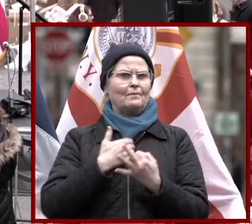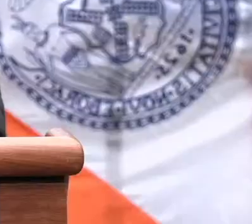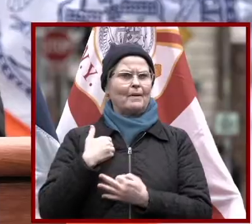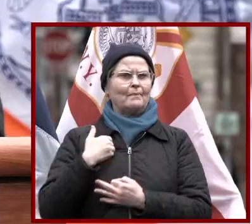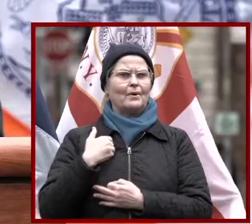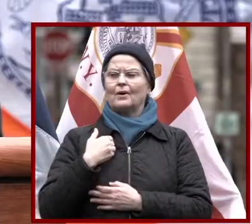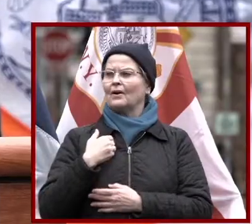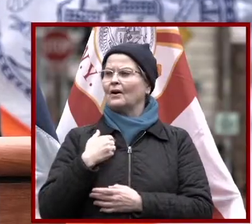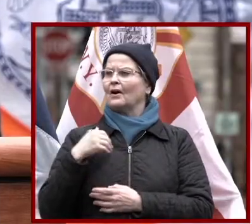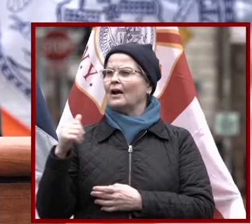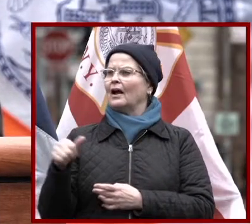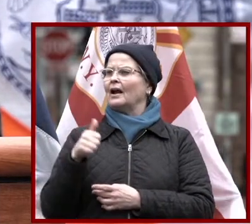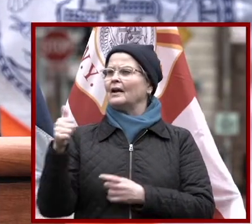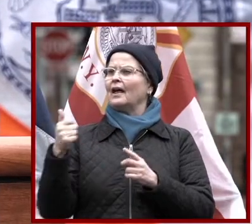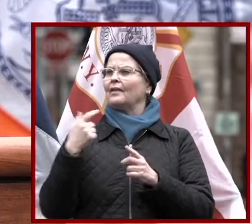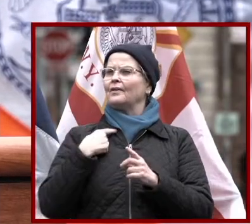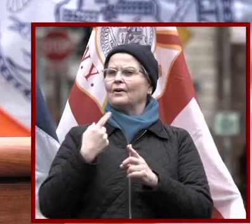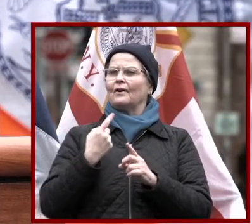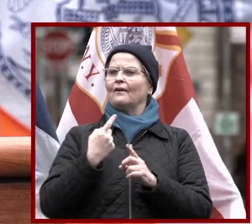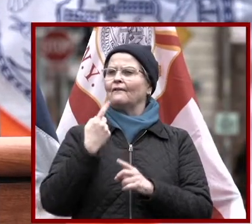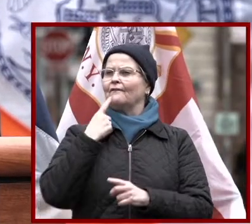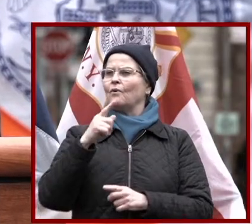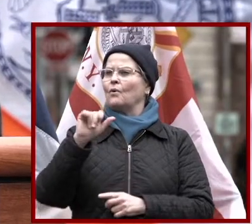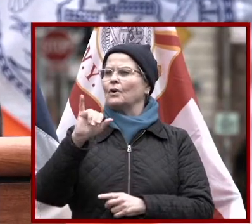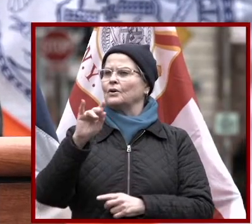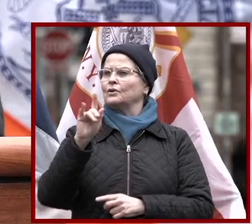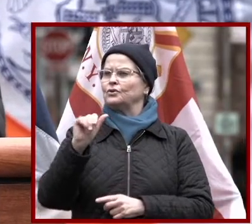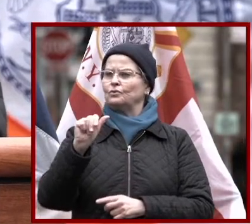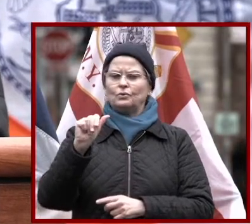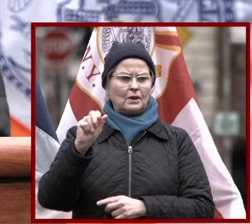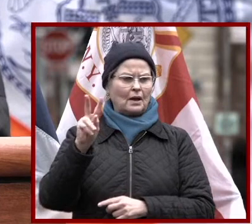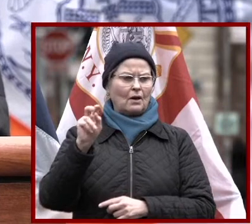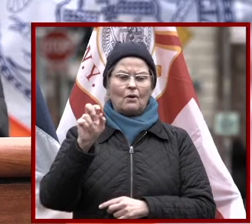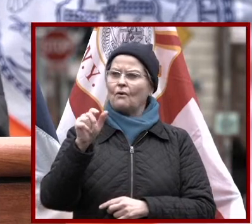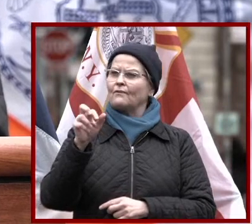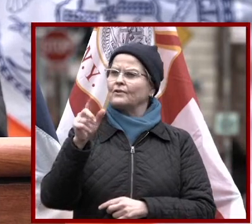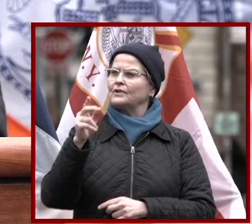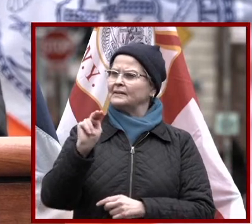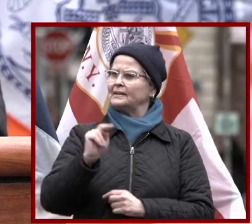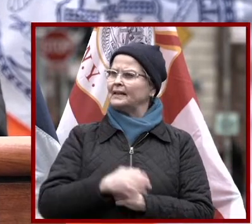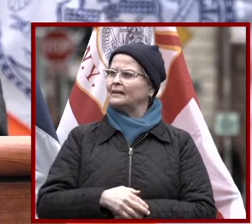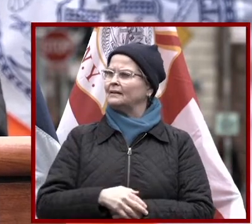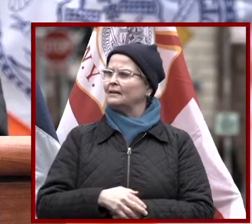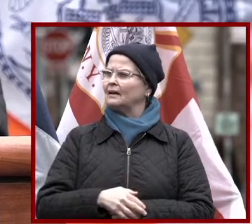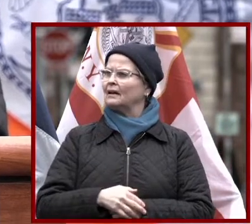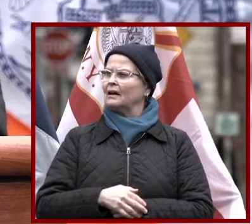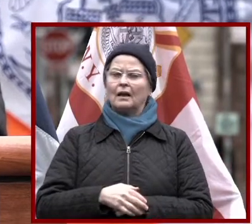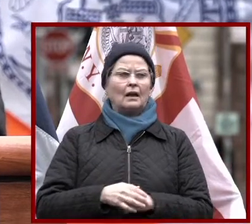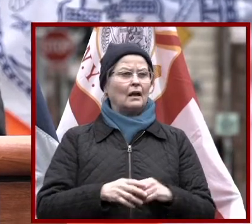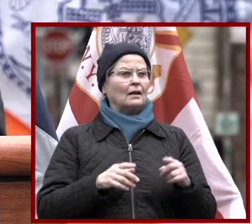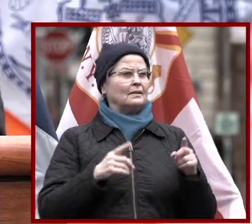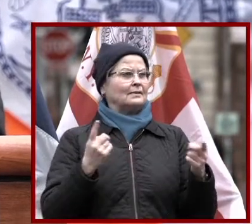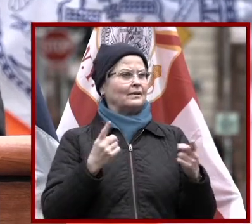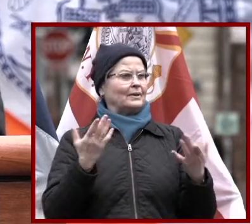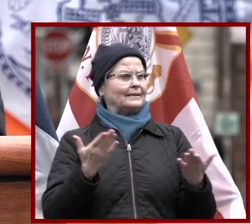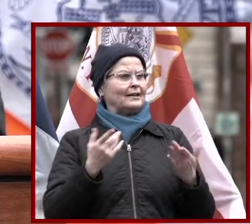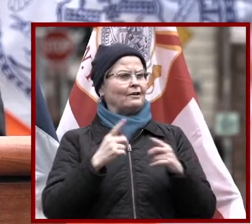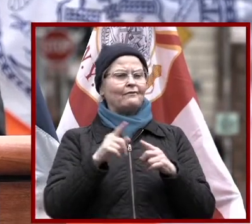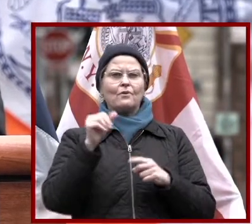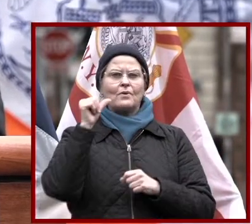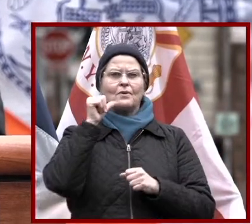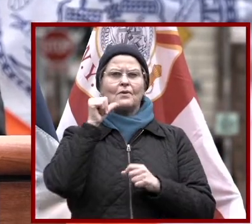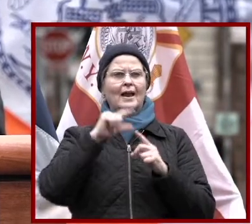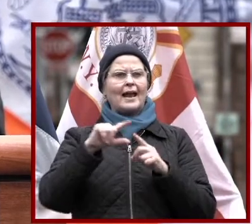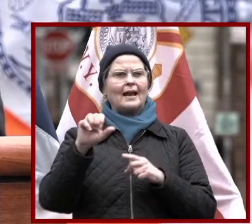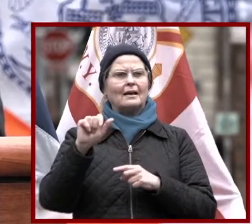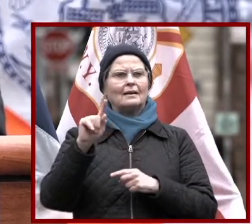Nekamaya Aaron Oberstein for Julia Oberstein. Lou Miano for his aunt